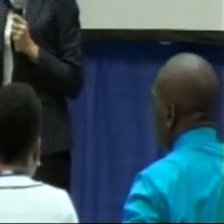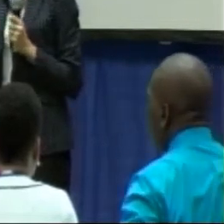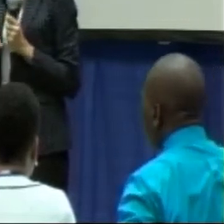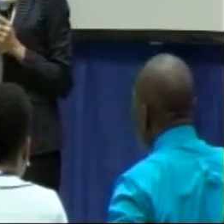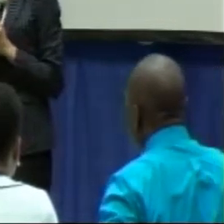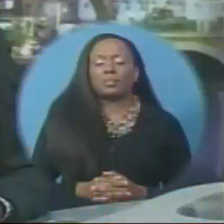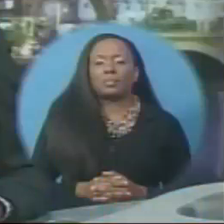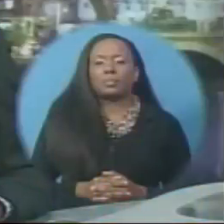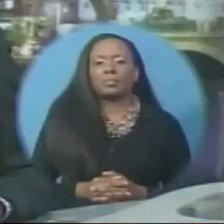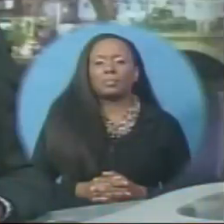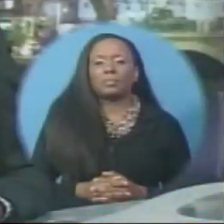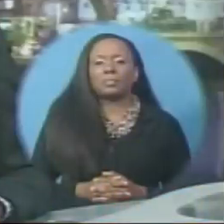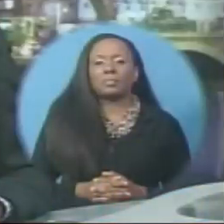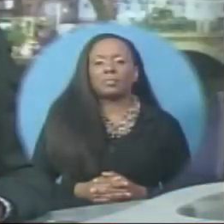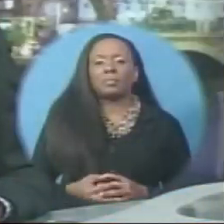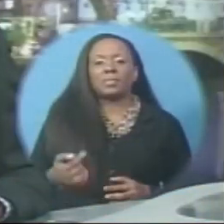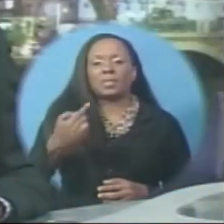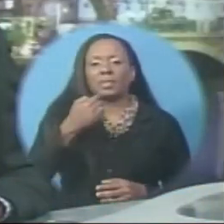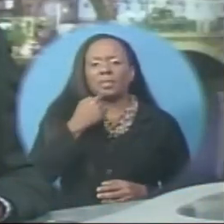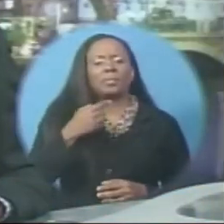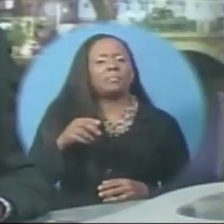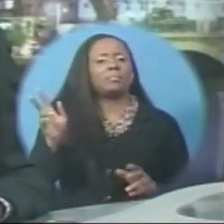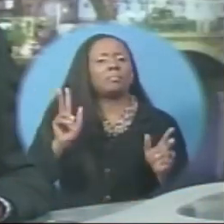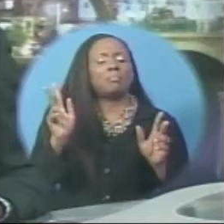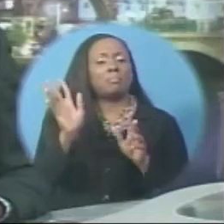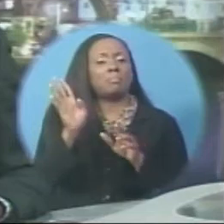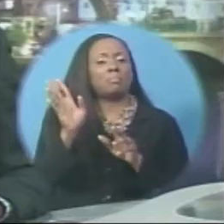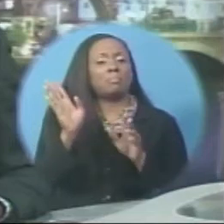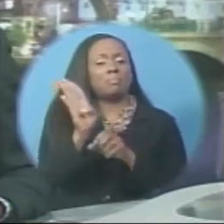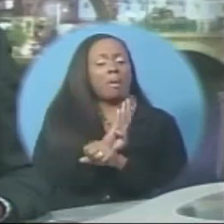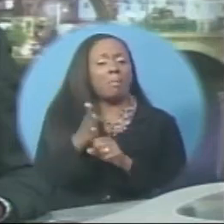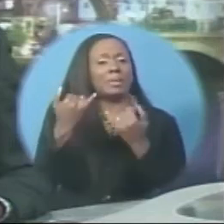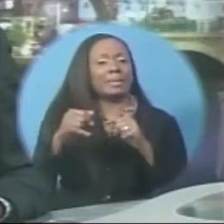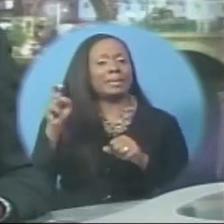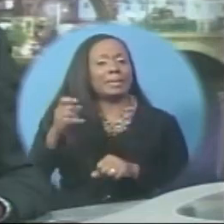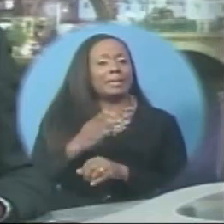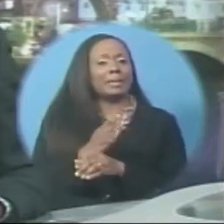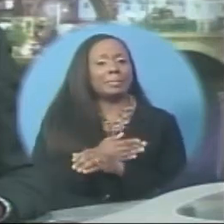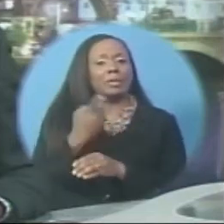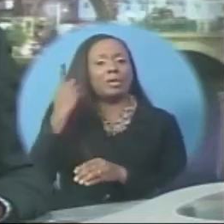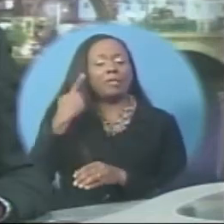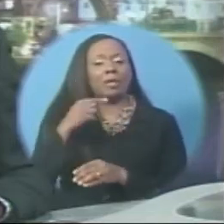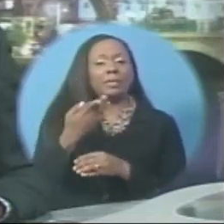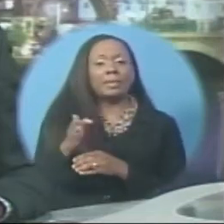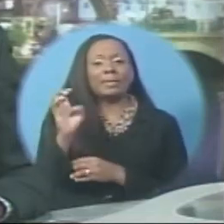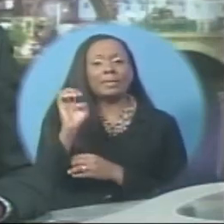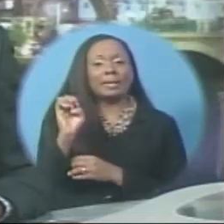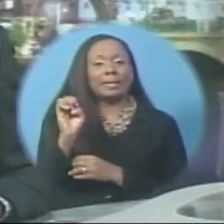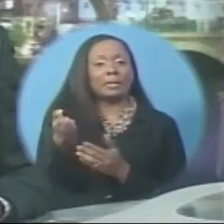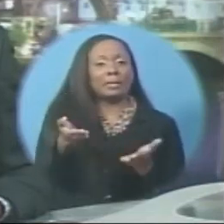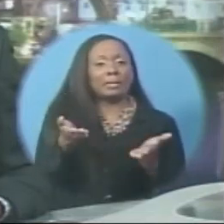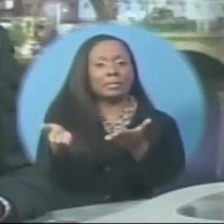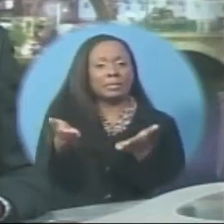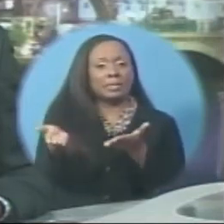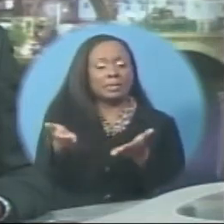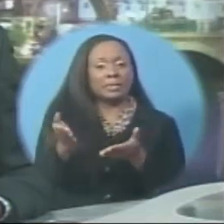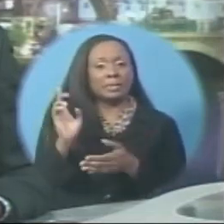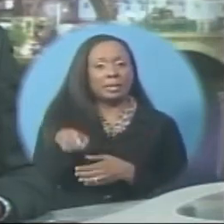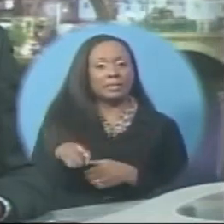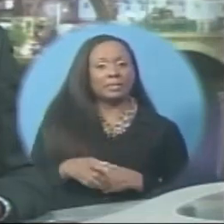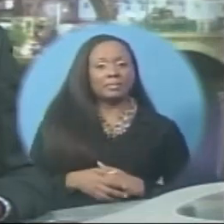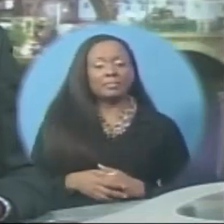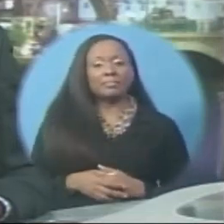strategy moving forward. Mrs. Henkel da Costa, however, says Barbados must improve on the delivery of e-services.